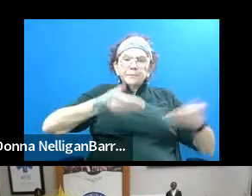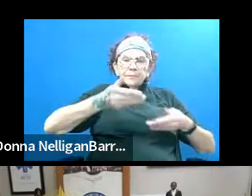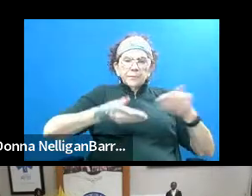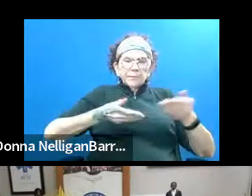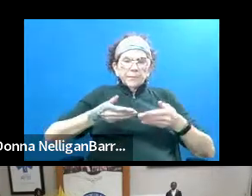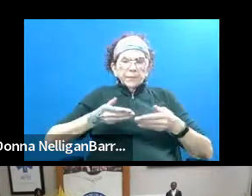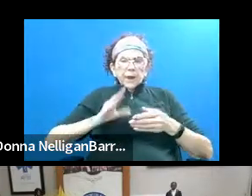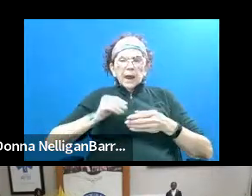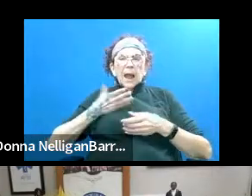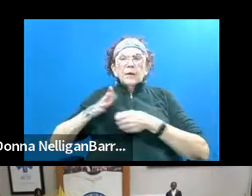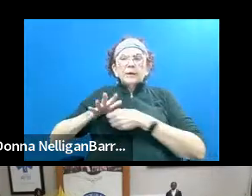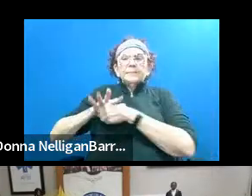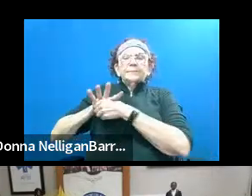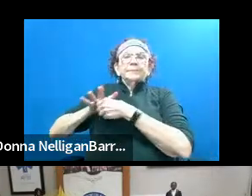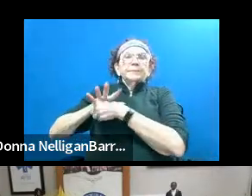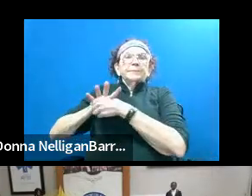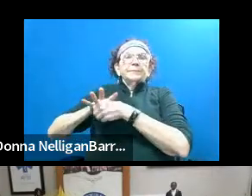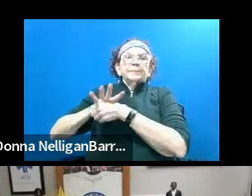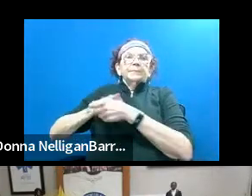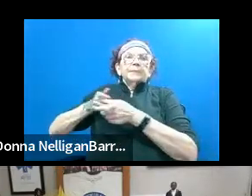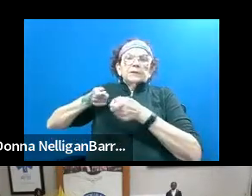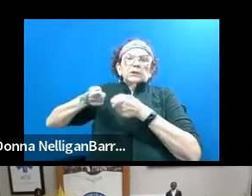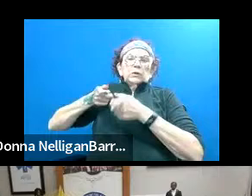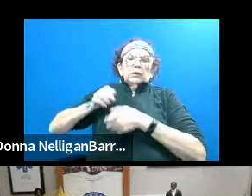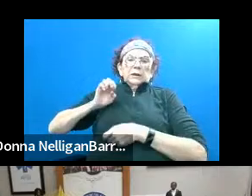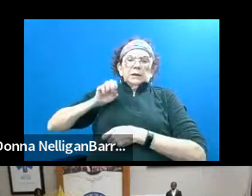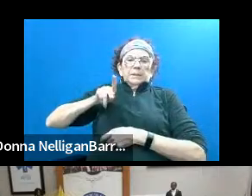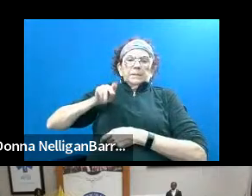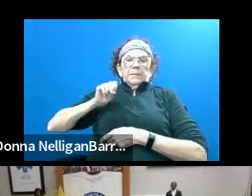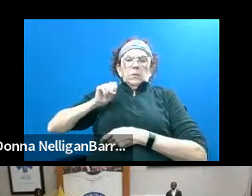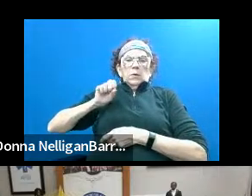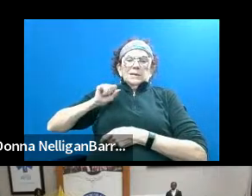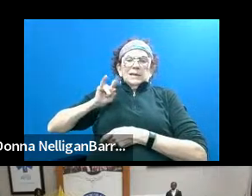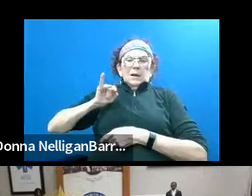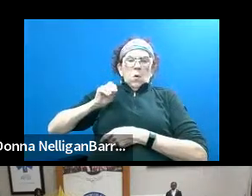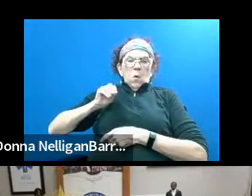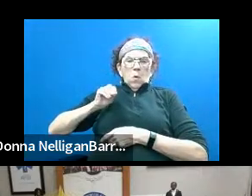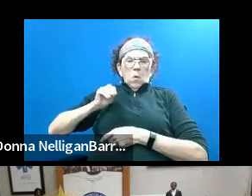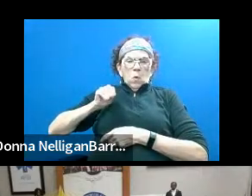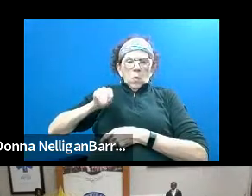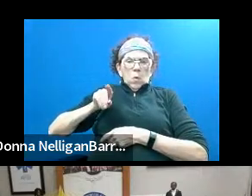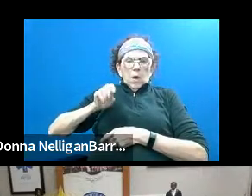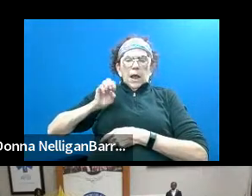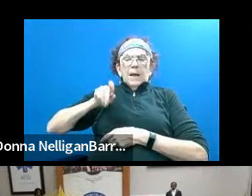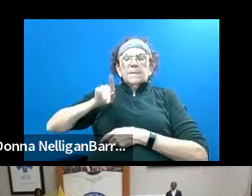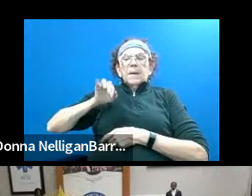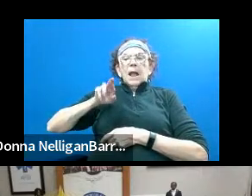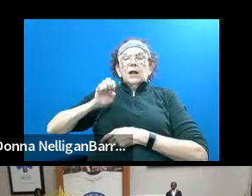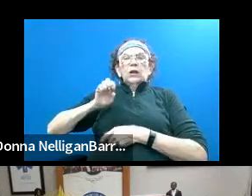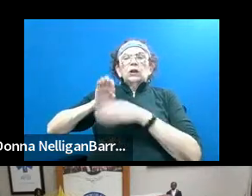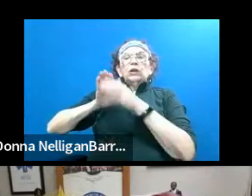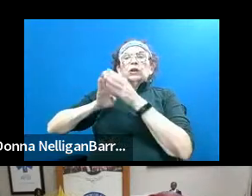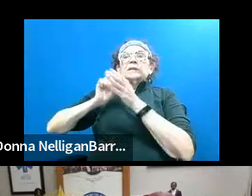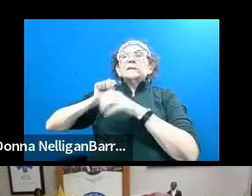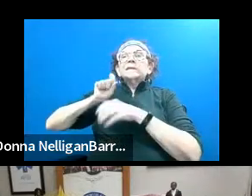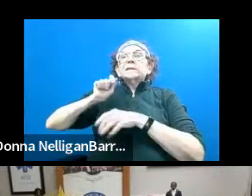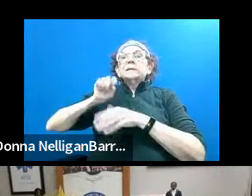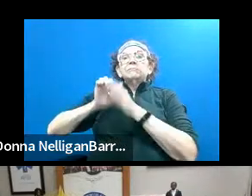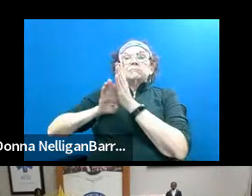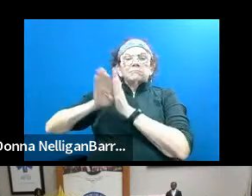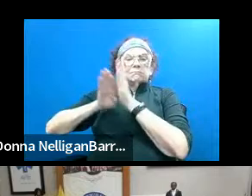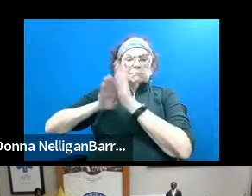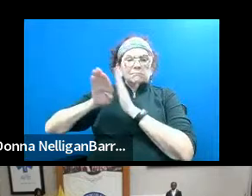State Development. Of course, Tammy Mayberry, Empire State Development, as well as Joe Stefko from